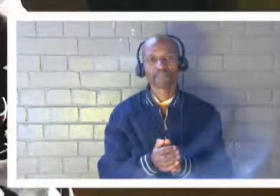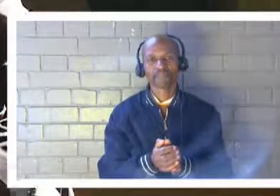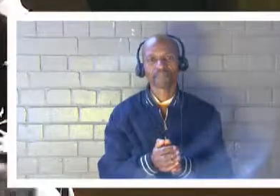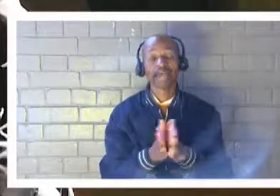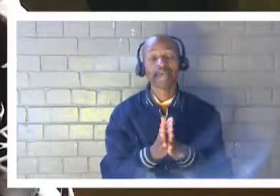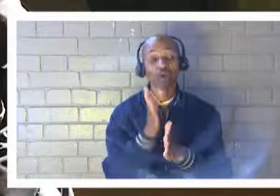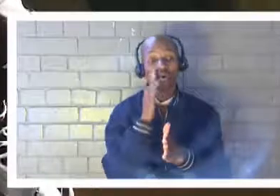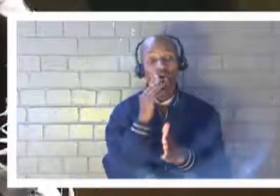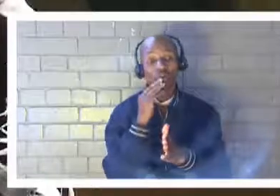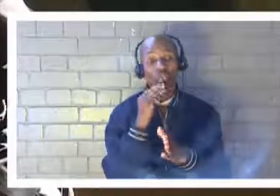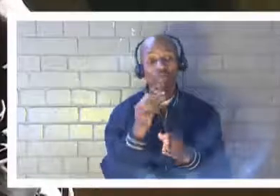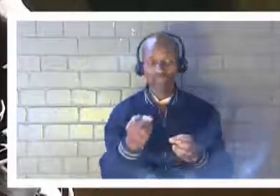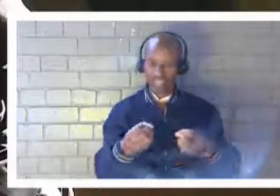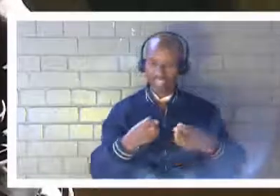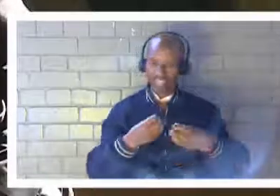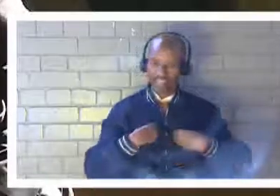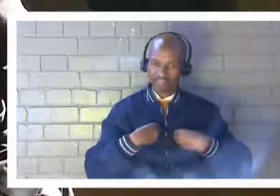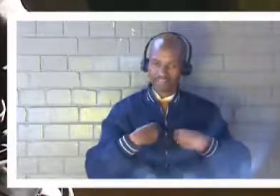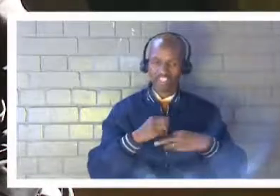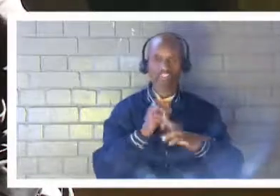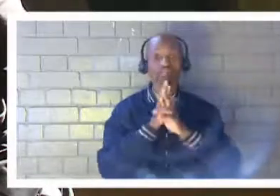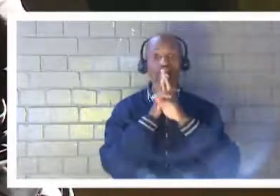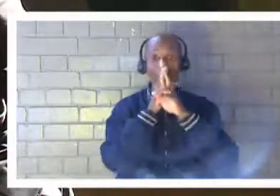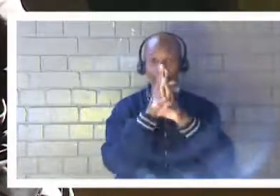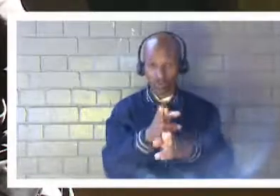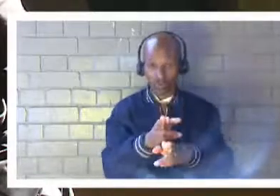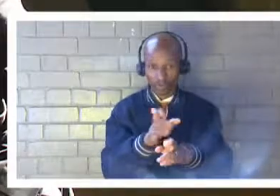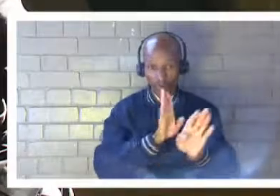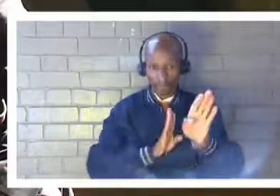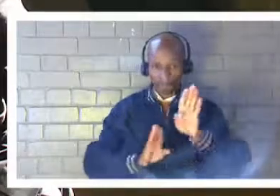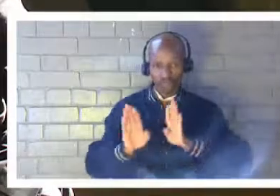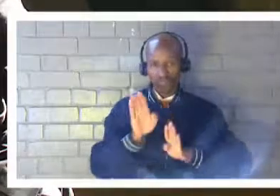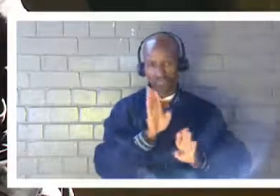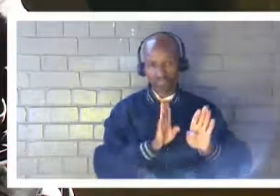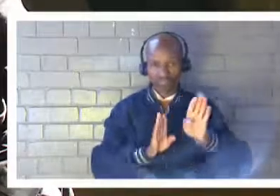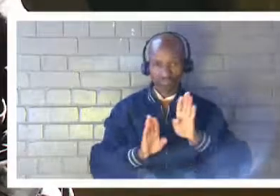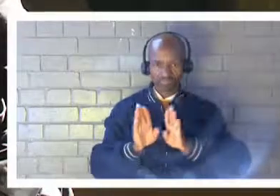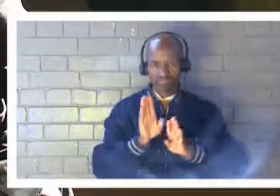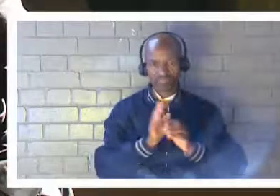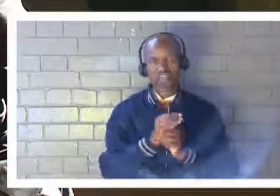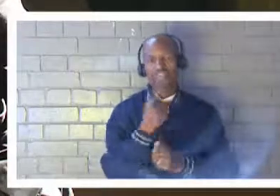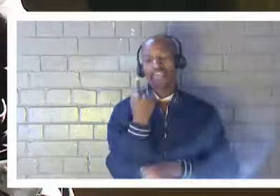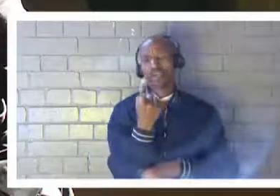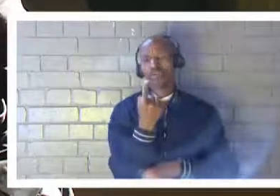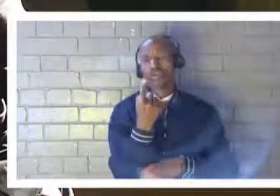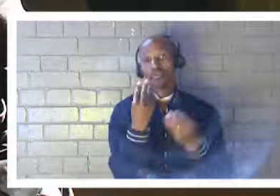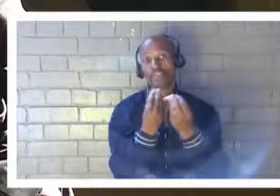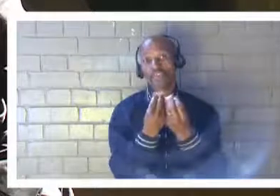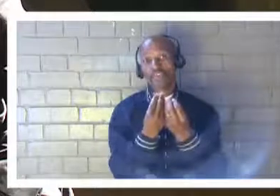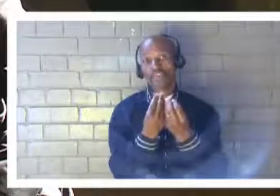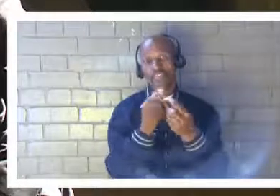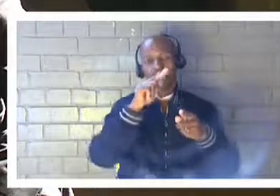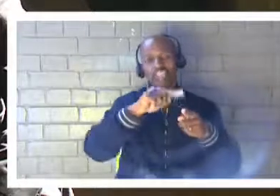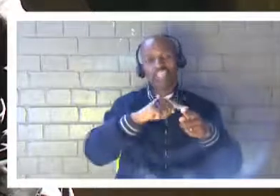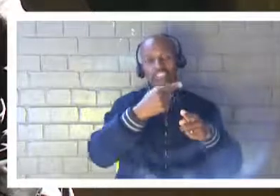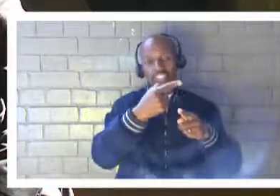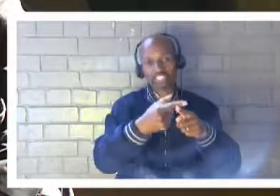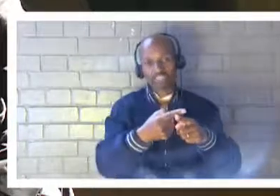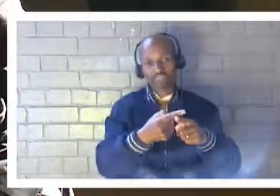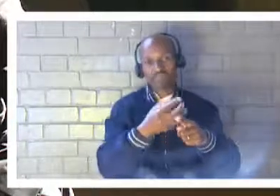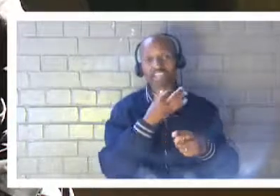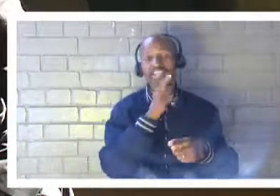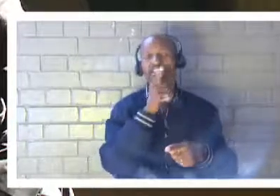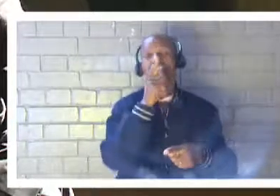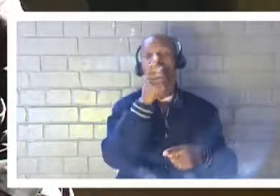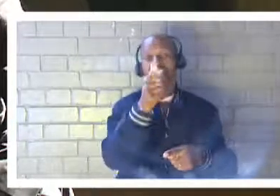And when we receive reports in boards, the only thing that the executive will tell you is that